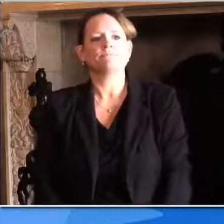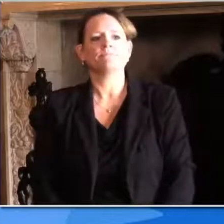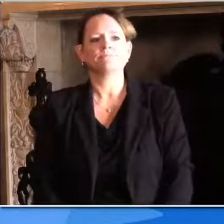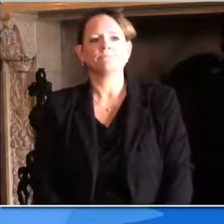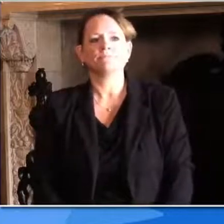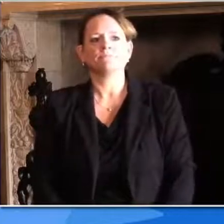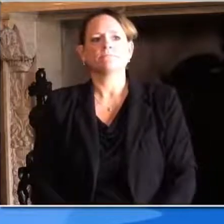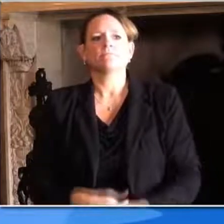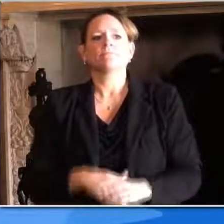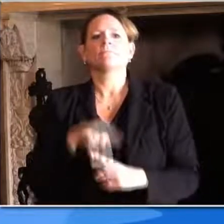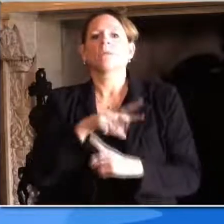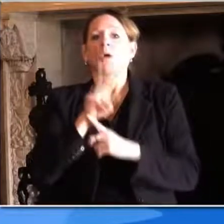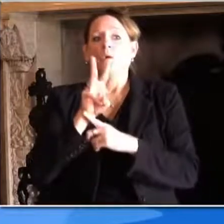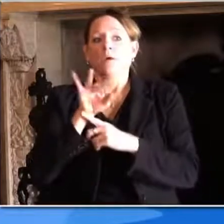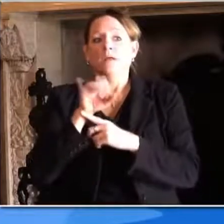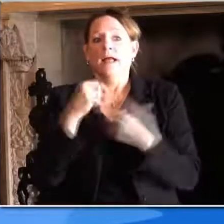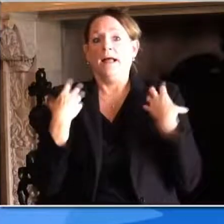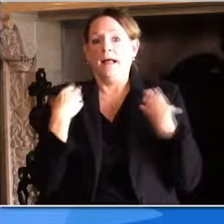News. Sean?